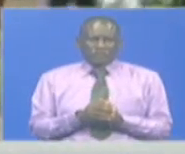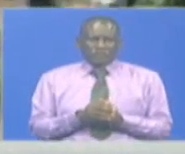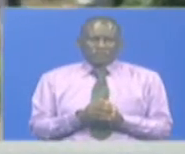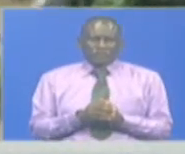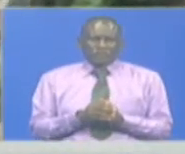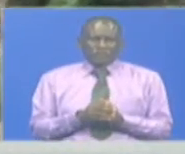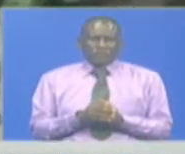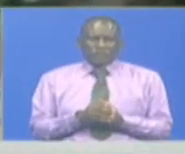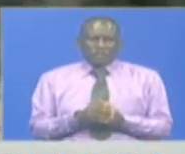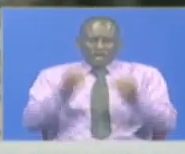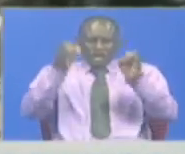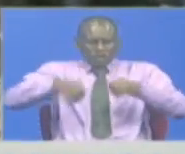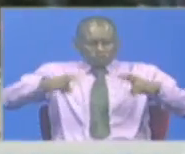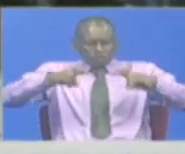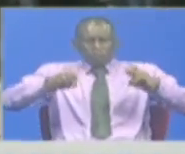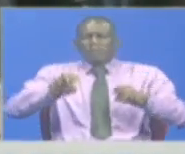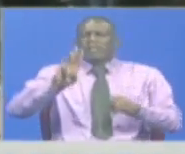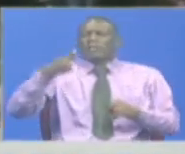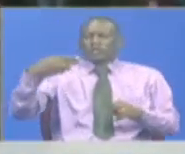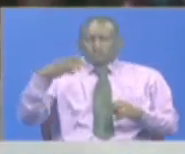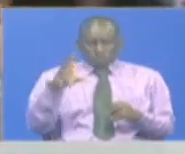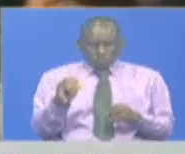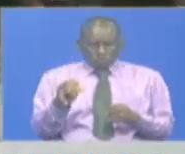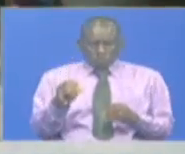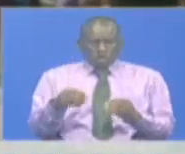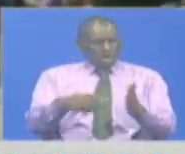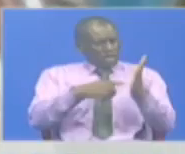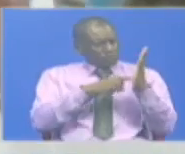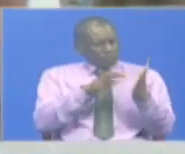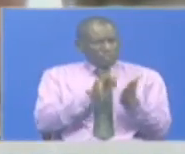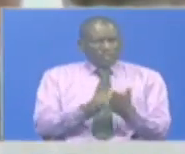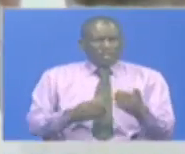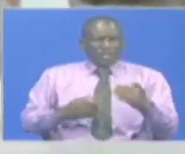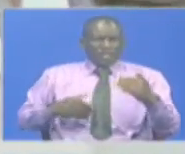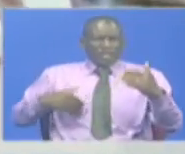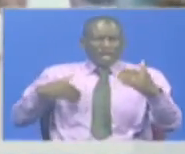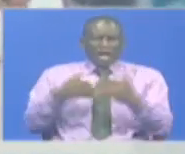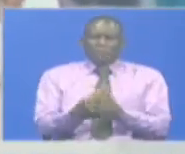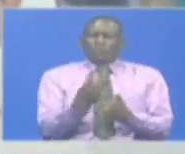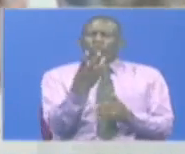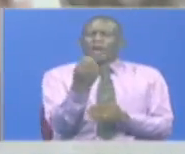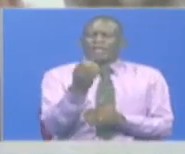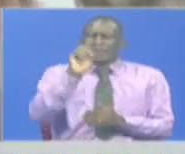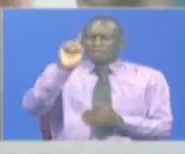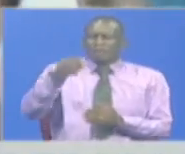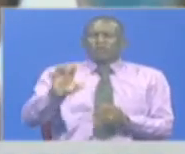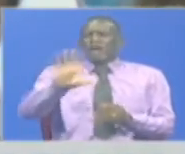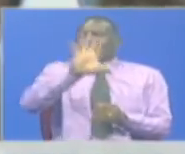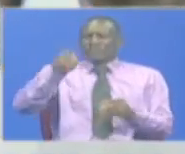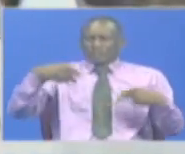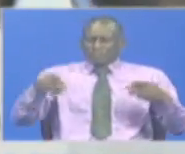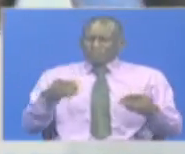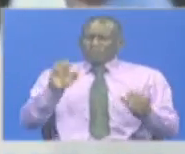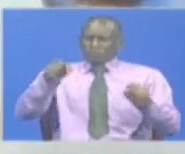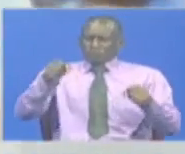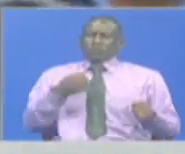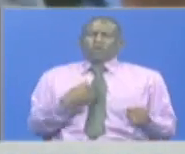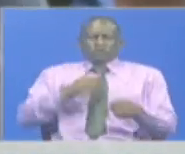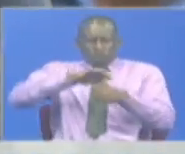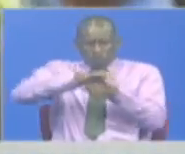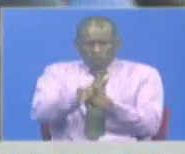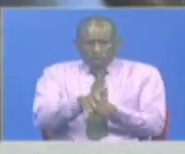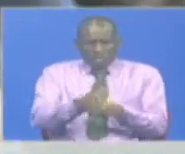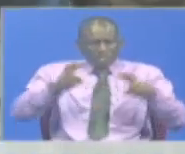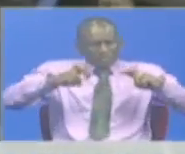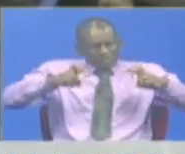A new study by the World Health Organization has found that up to 200 million Africans could be infected by the coronavirus. The study